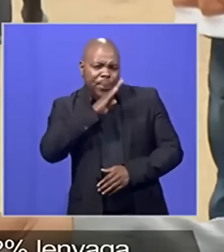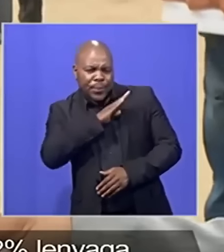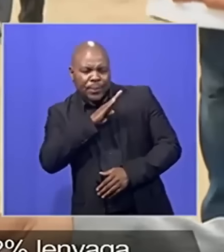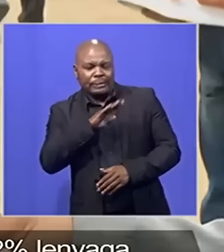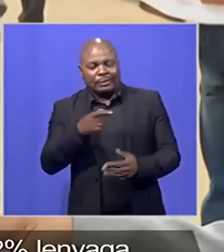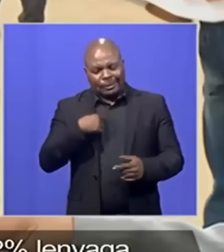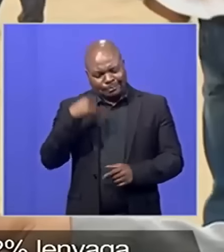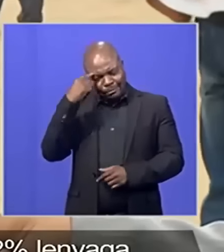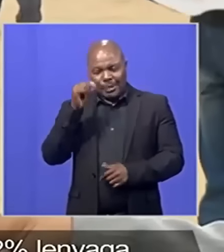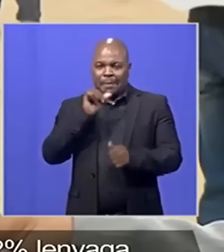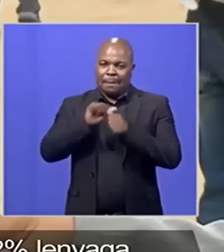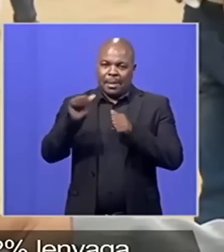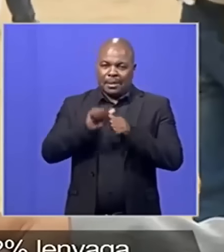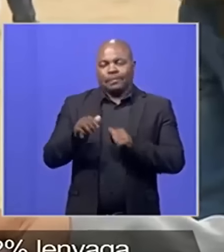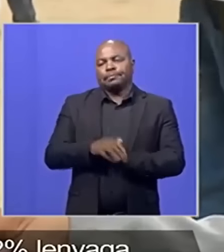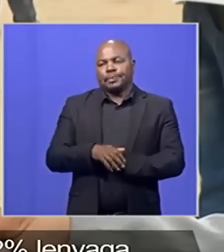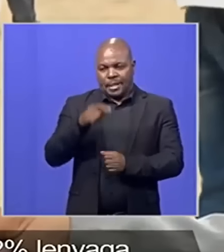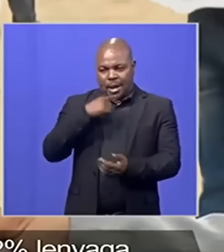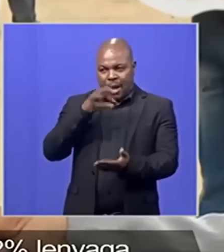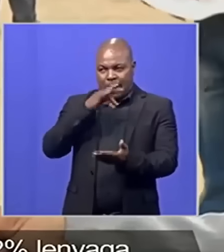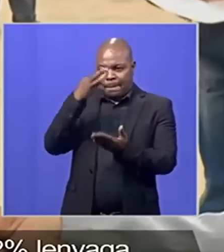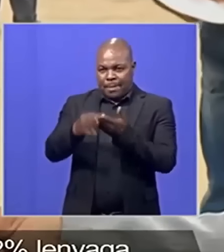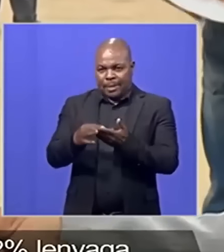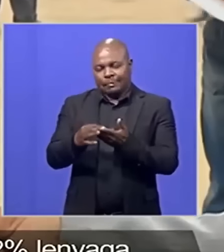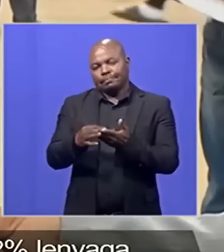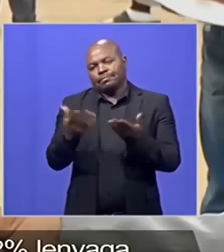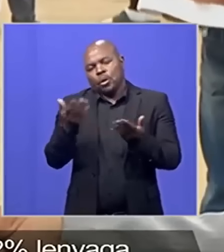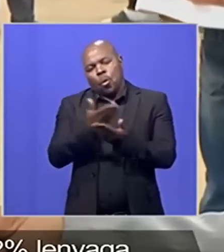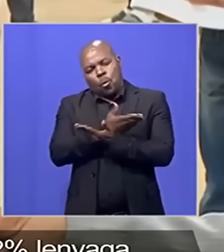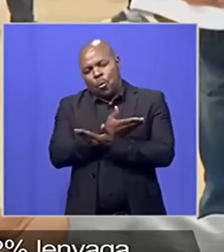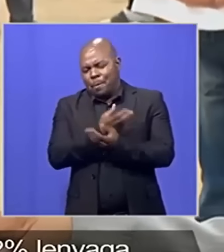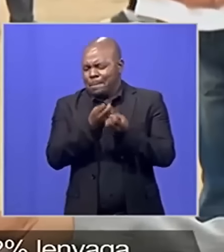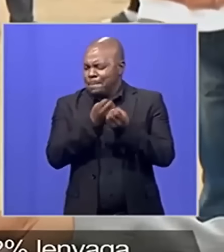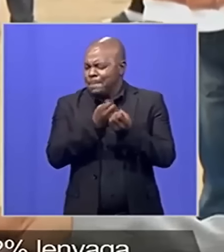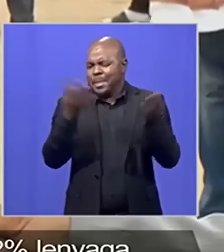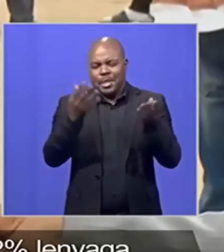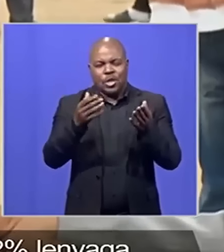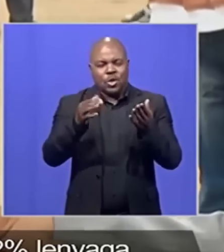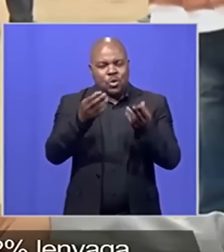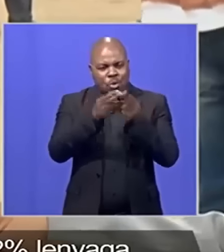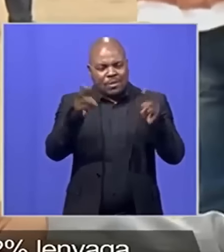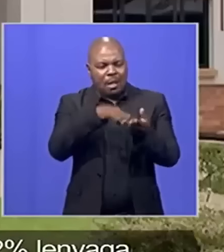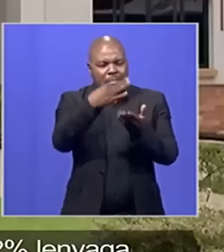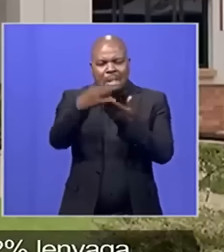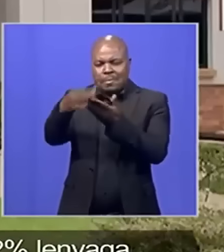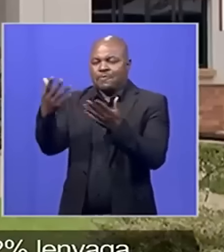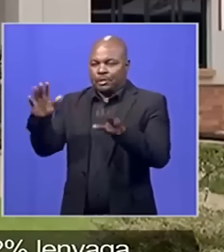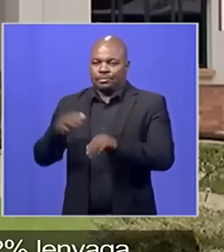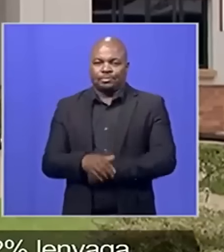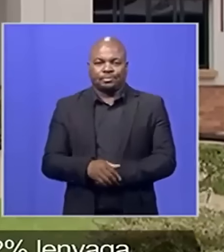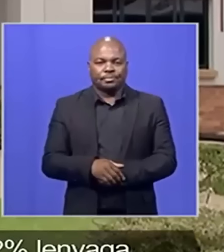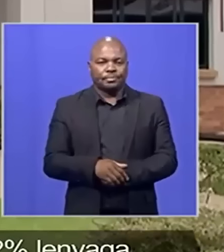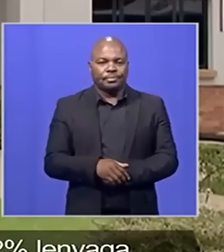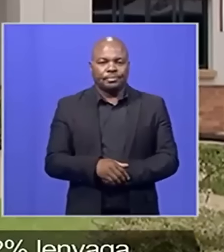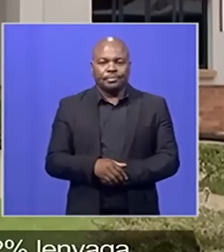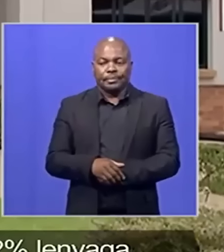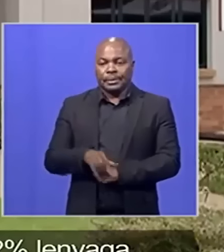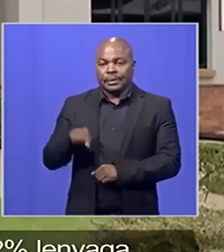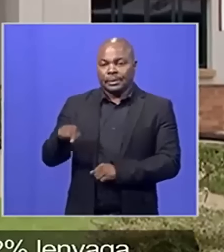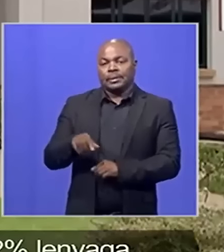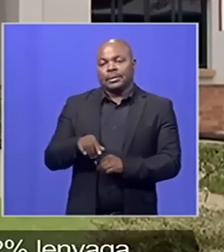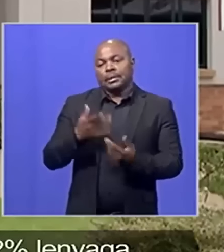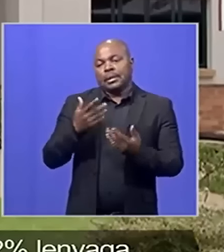just, to make sure that I get something, I just applied to as many universities I can as possible. Barutwana ba sekolo sa